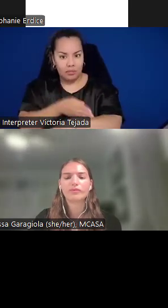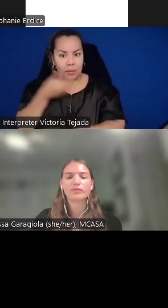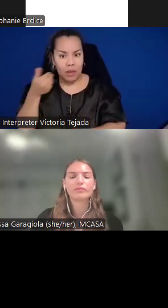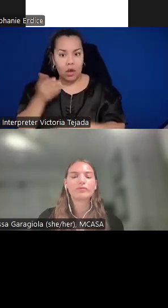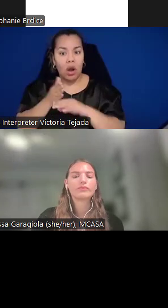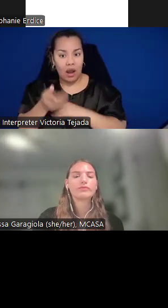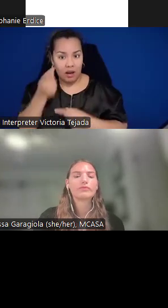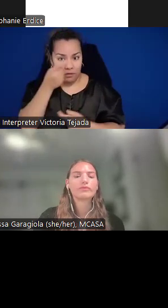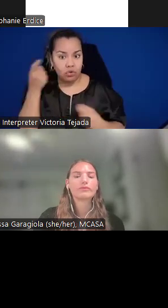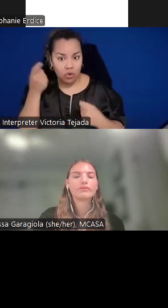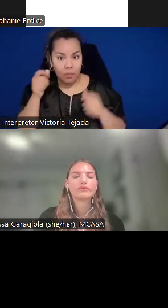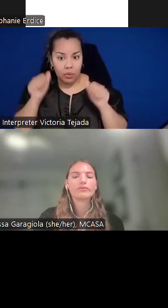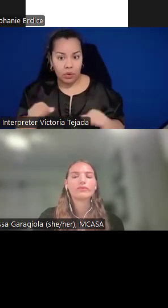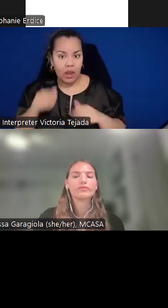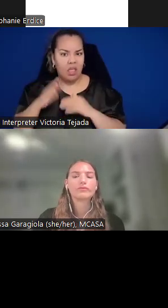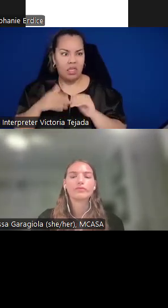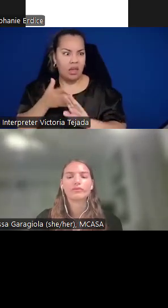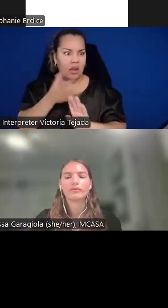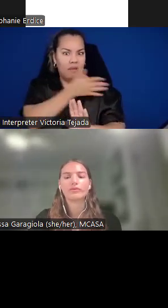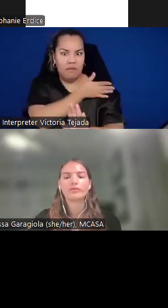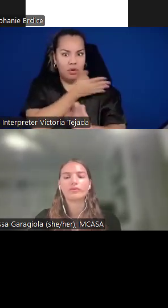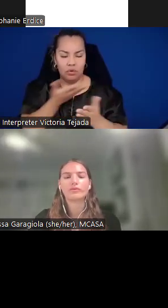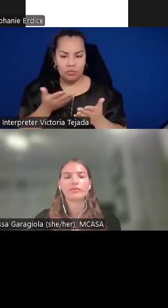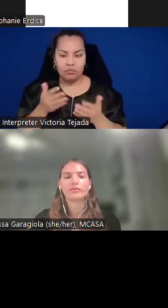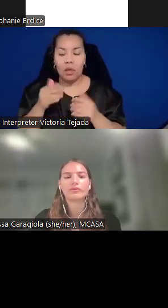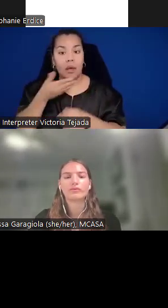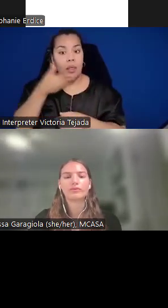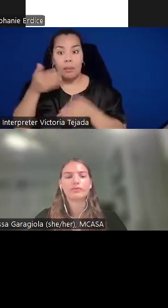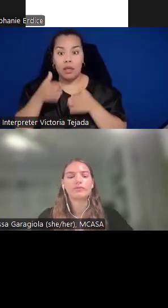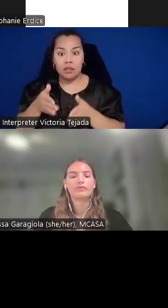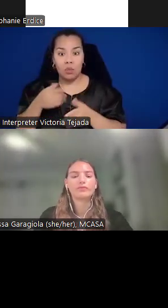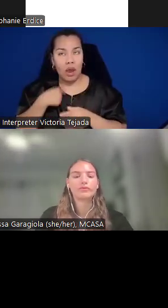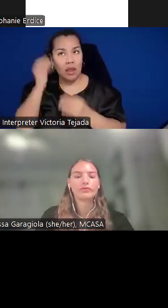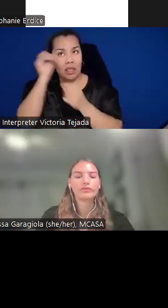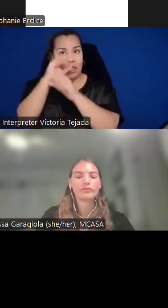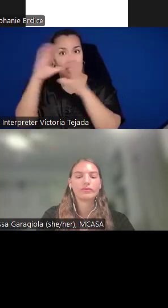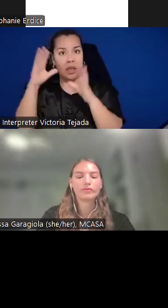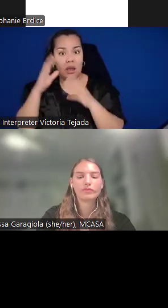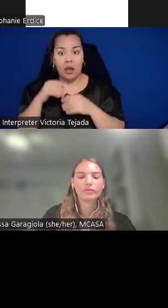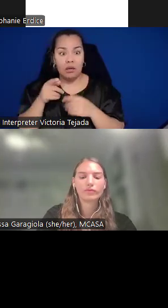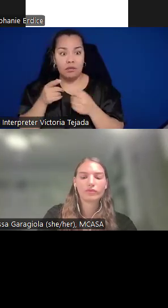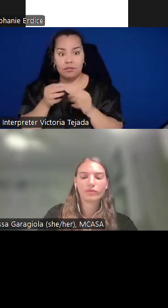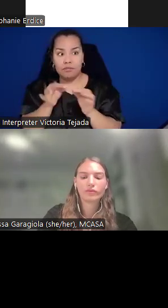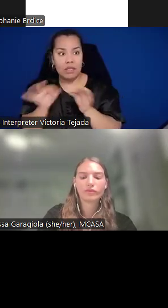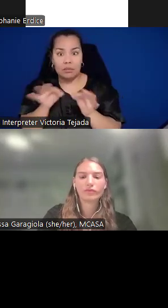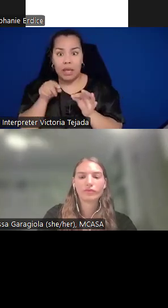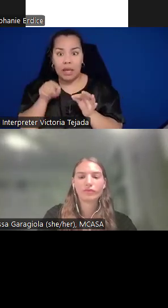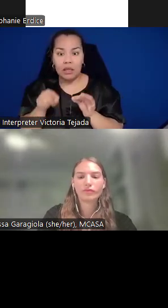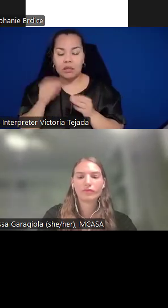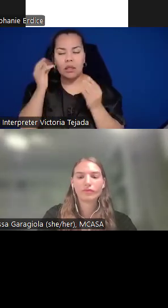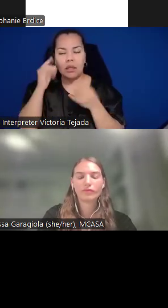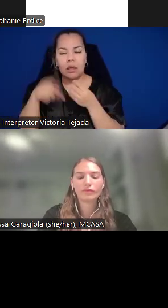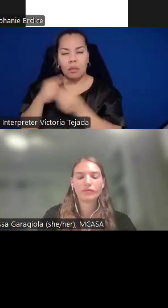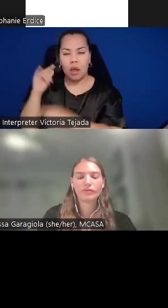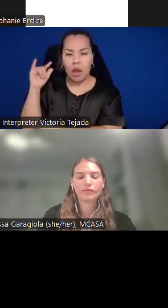were before. And the best way I can think of putting this is when you think of an airplane, you know that the